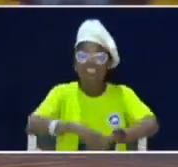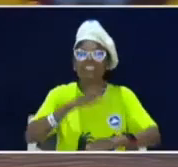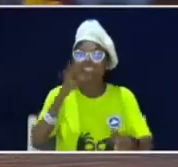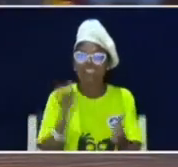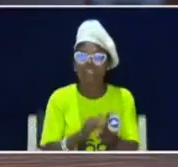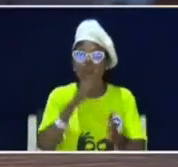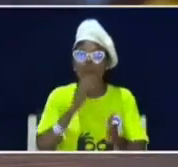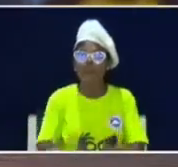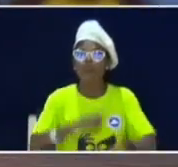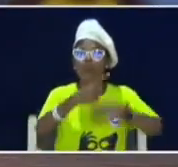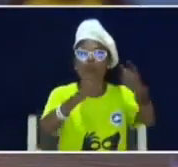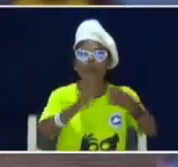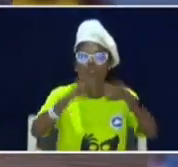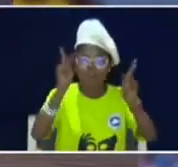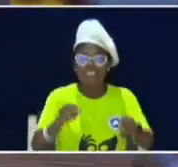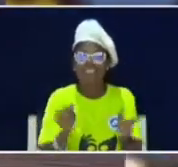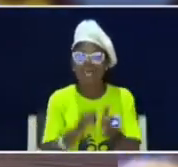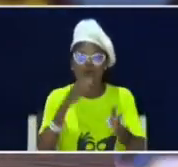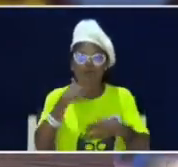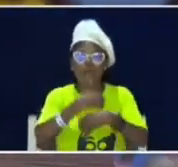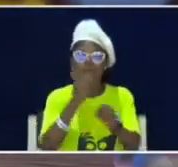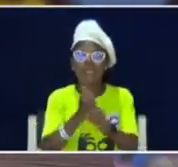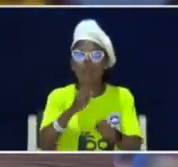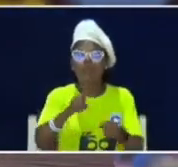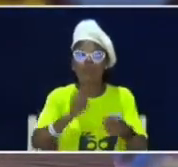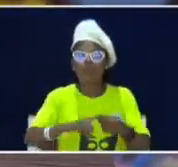mount on the eagle's wings.